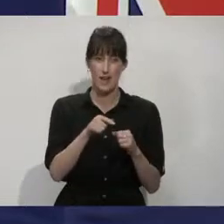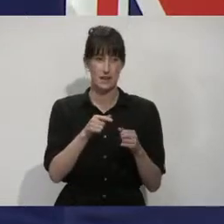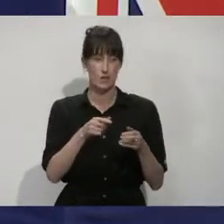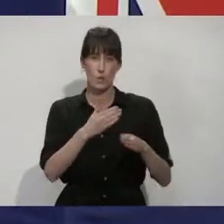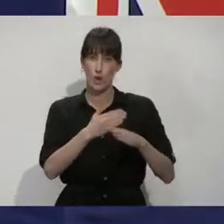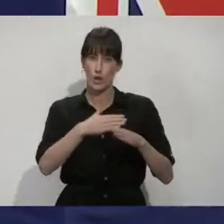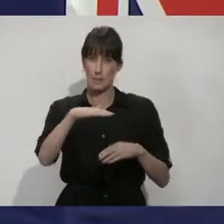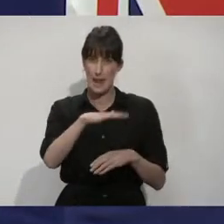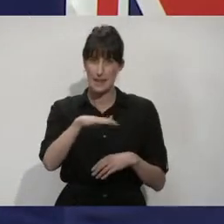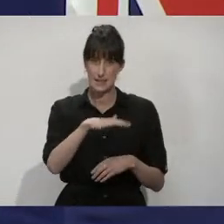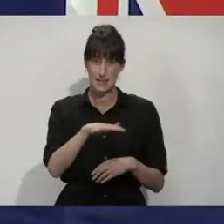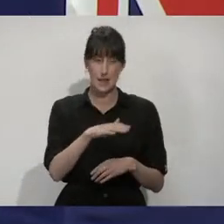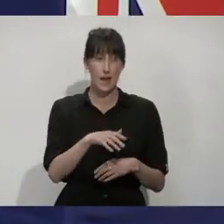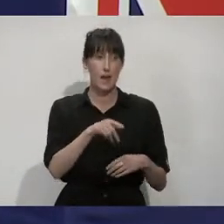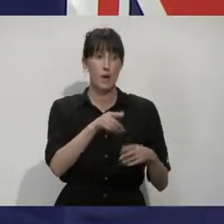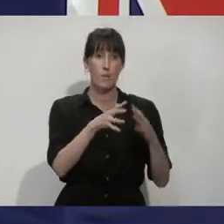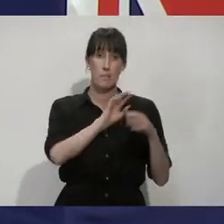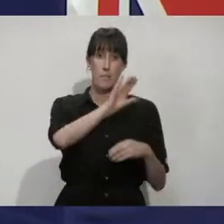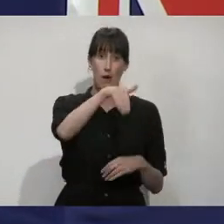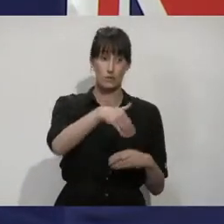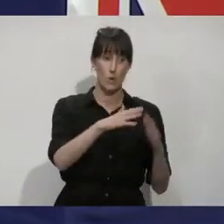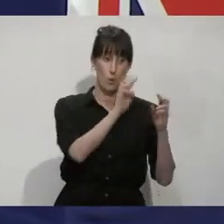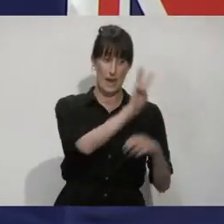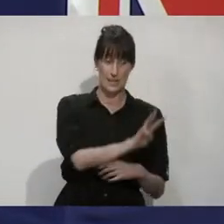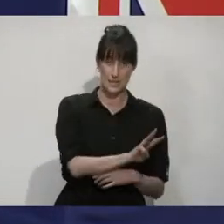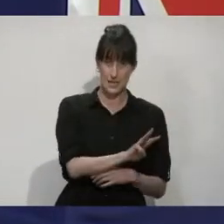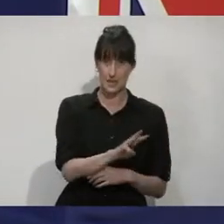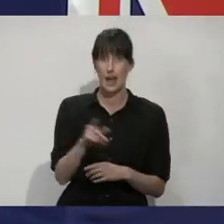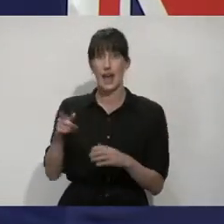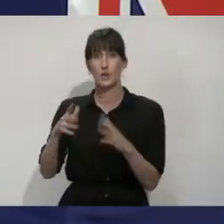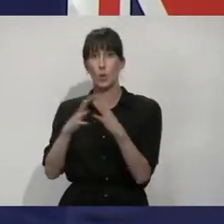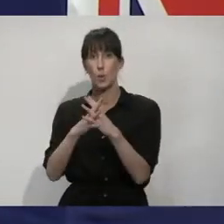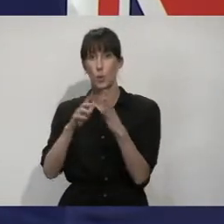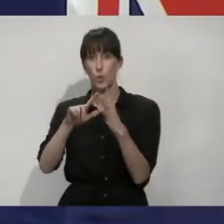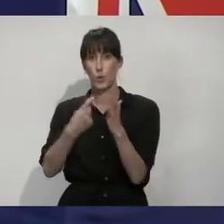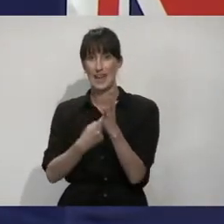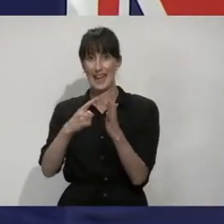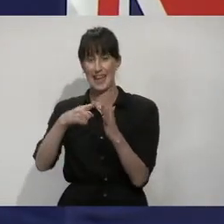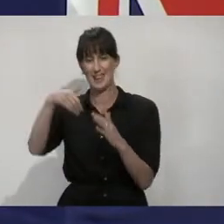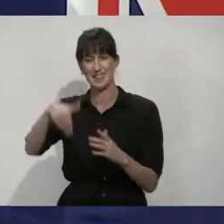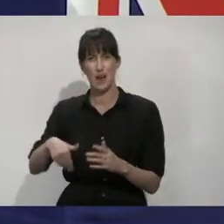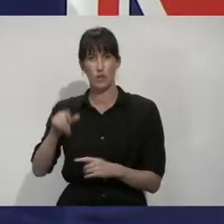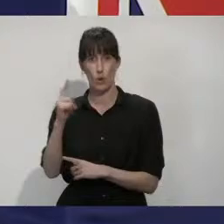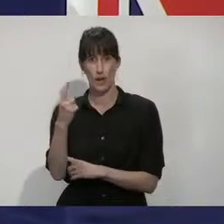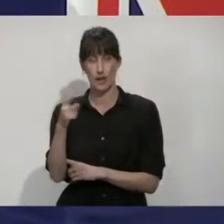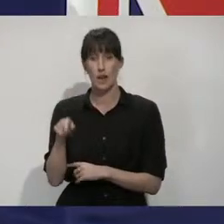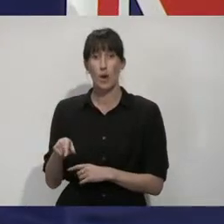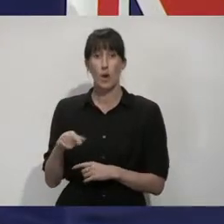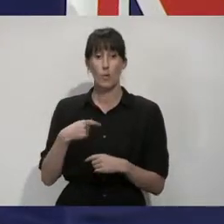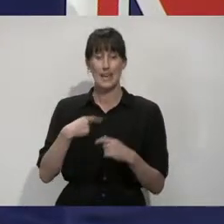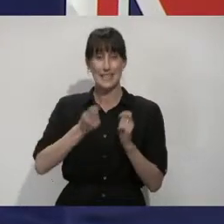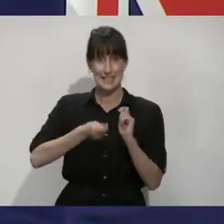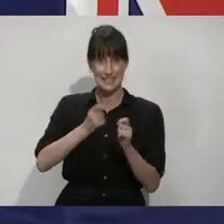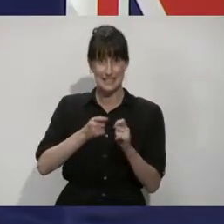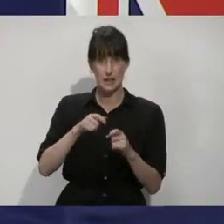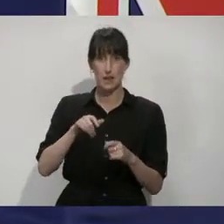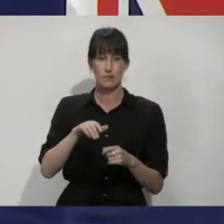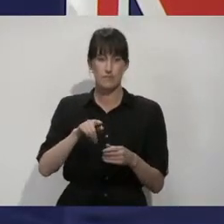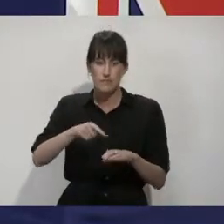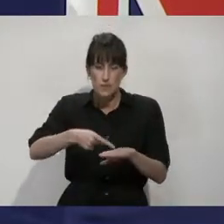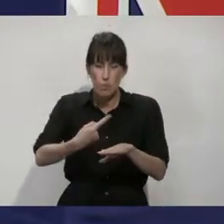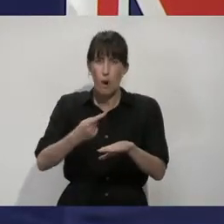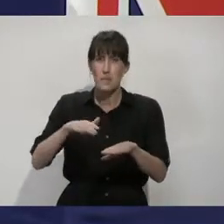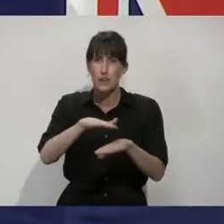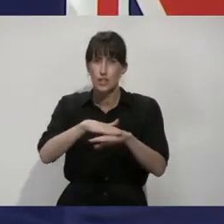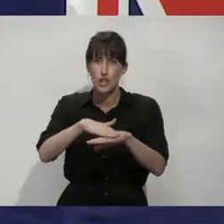found no virus on any of the swabs taken from the Wiri site. ESR testing did find very low